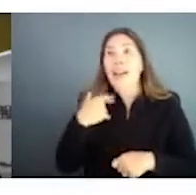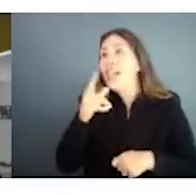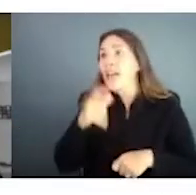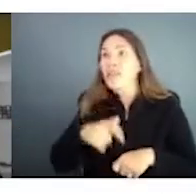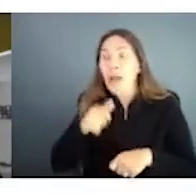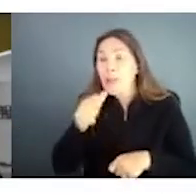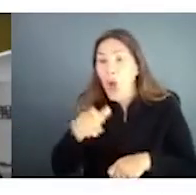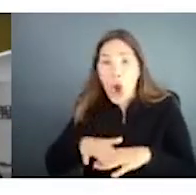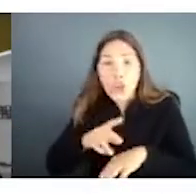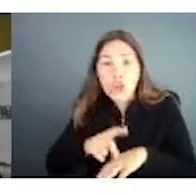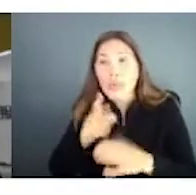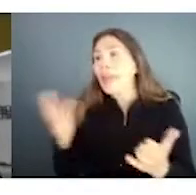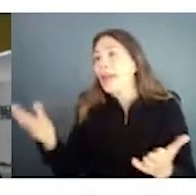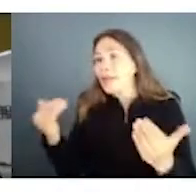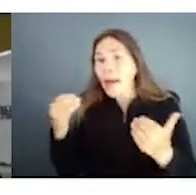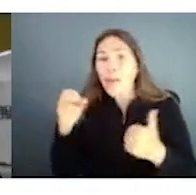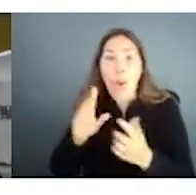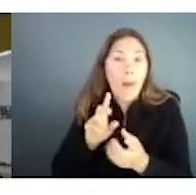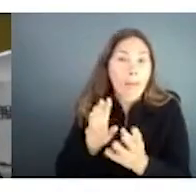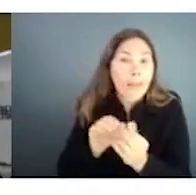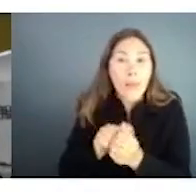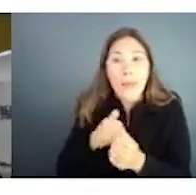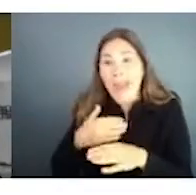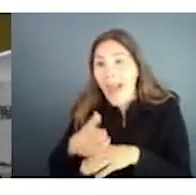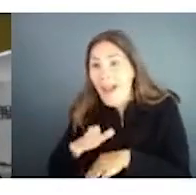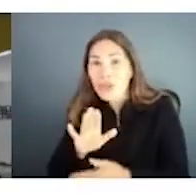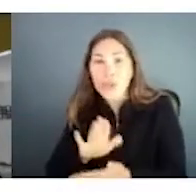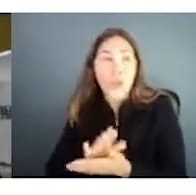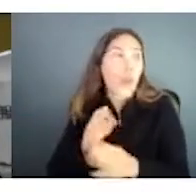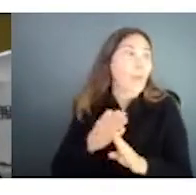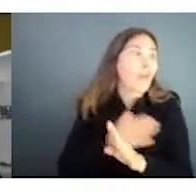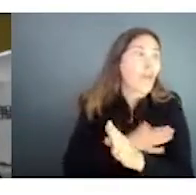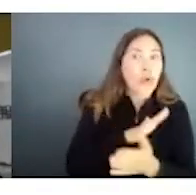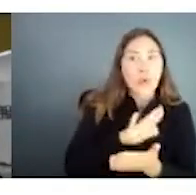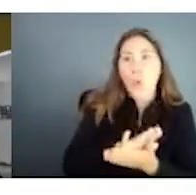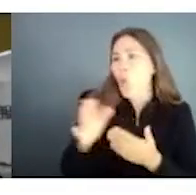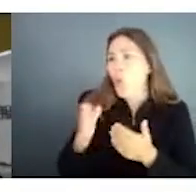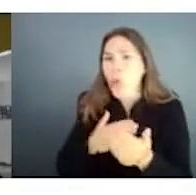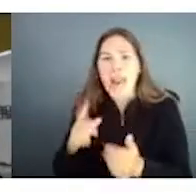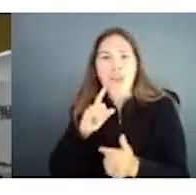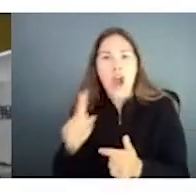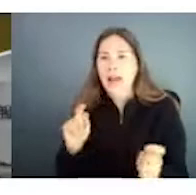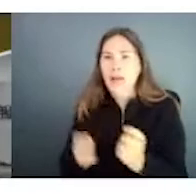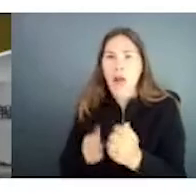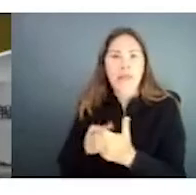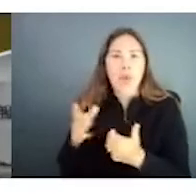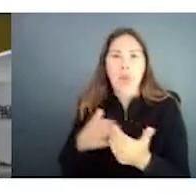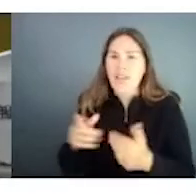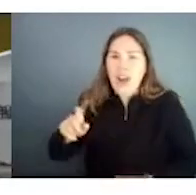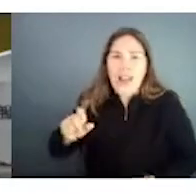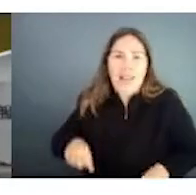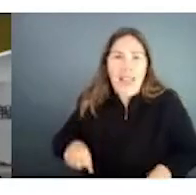meeting. And if they need me after school, I accommodate as much as I can. This class, if you